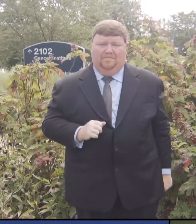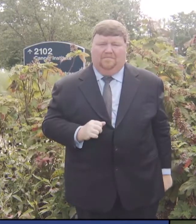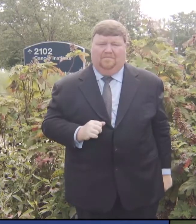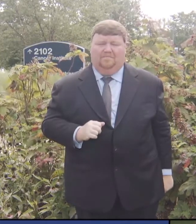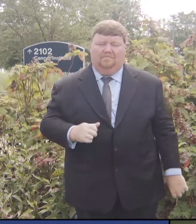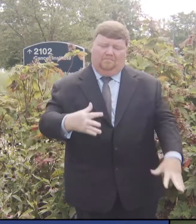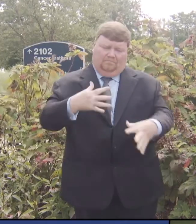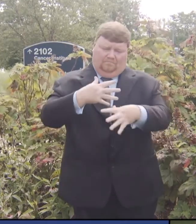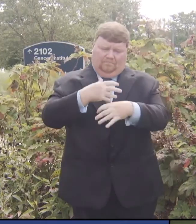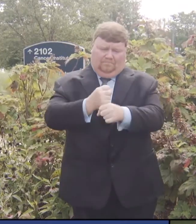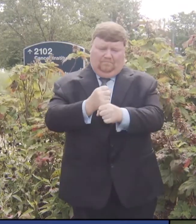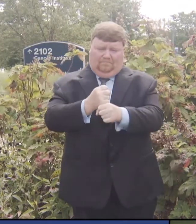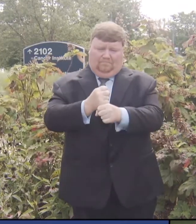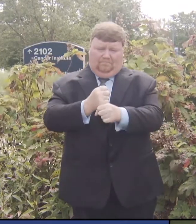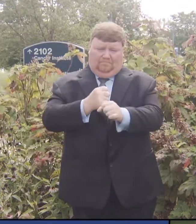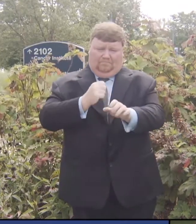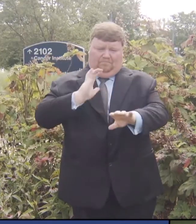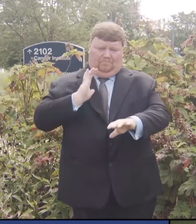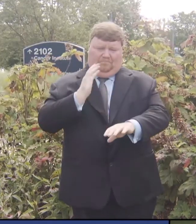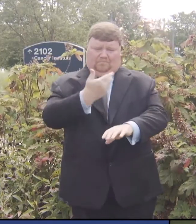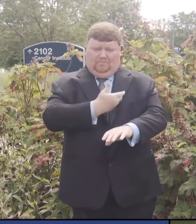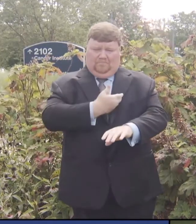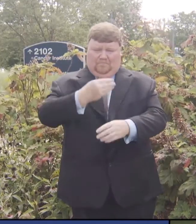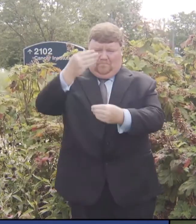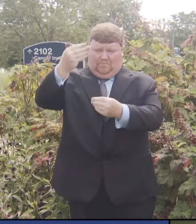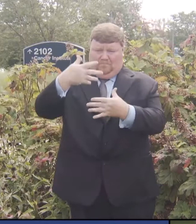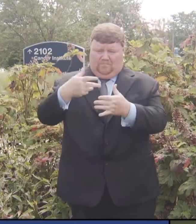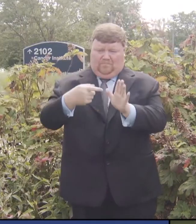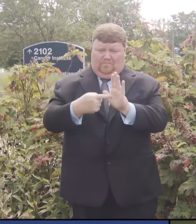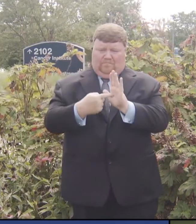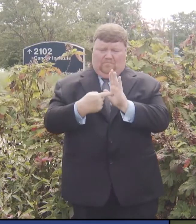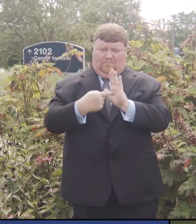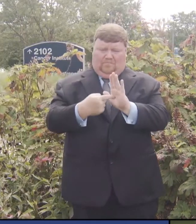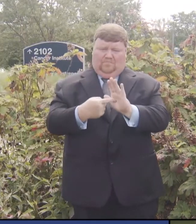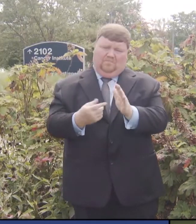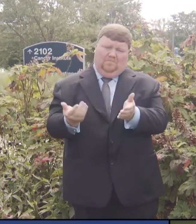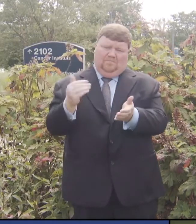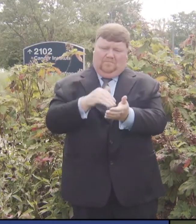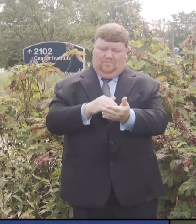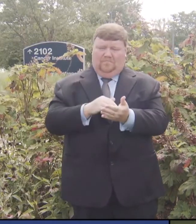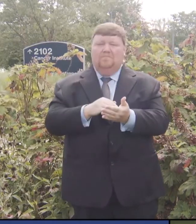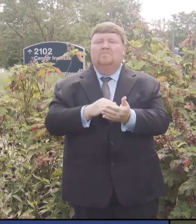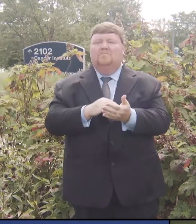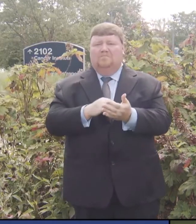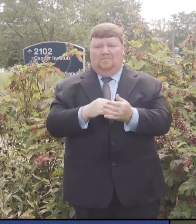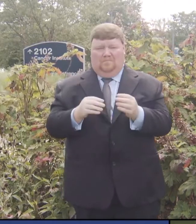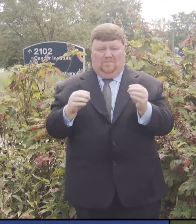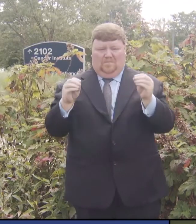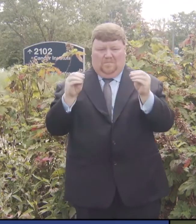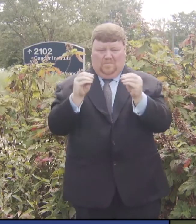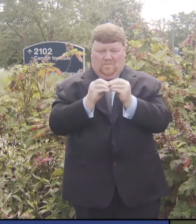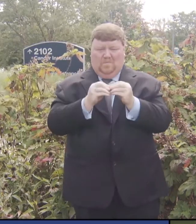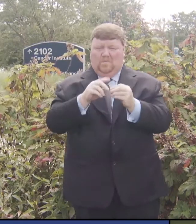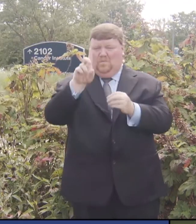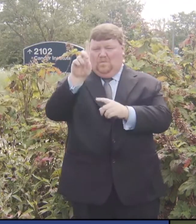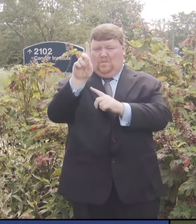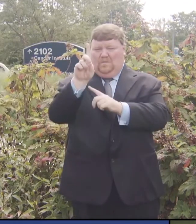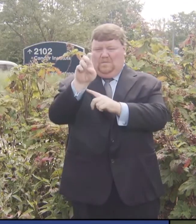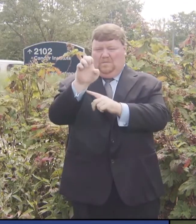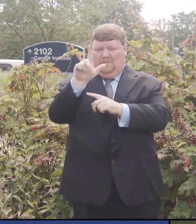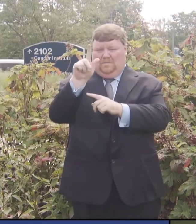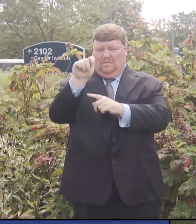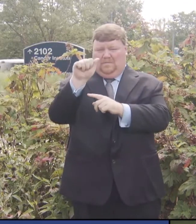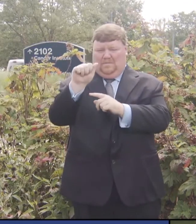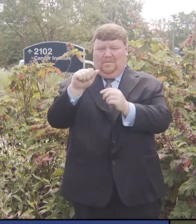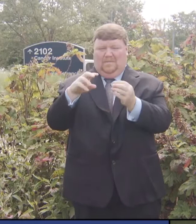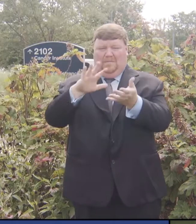In summary, the data that we have is showing once again that even as the more transmissible Delta variant